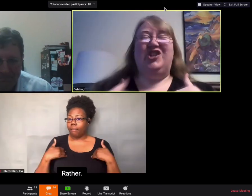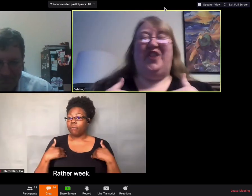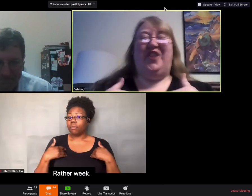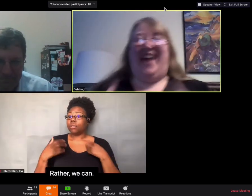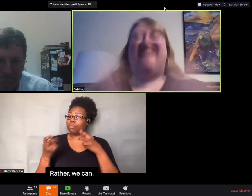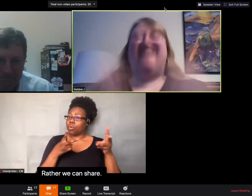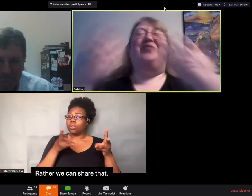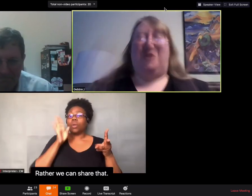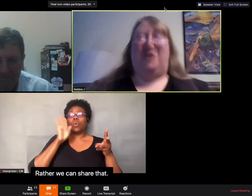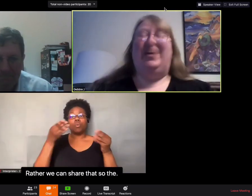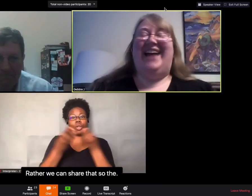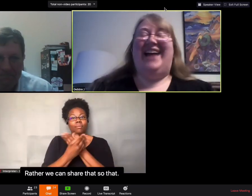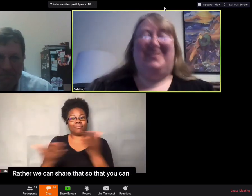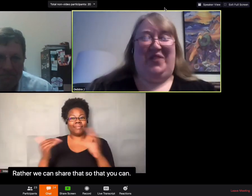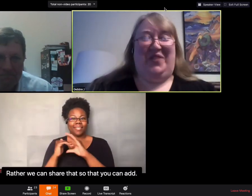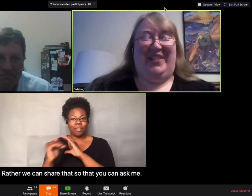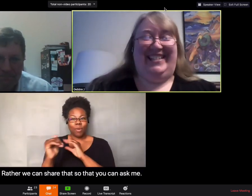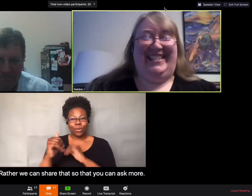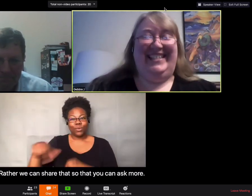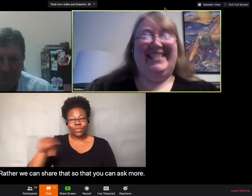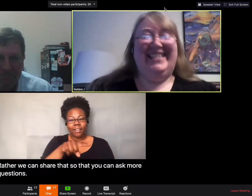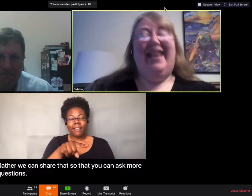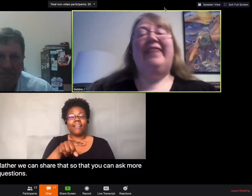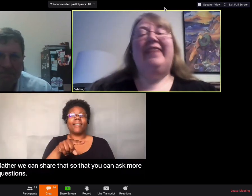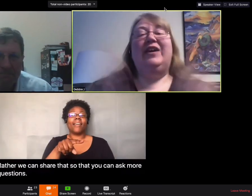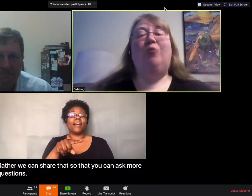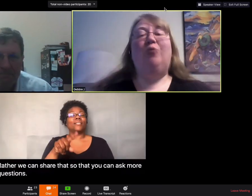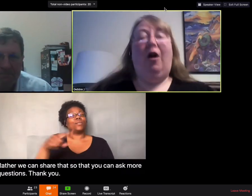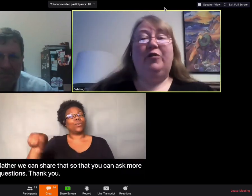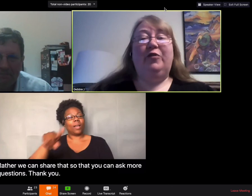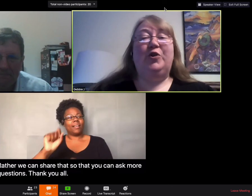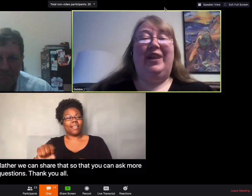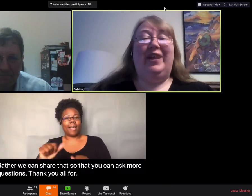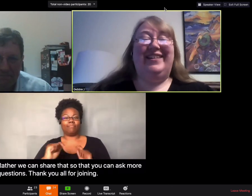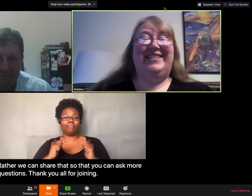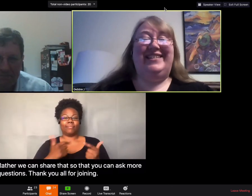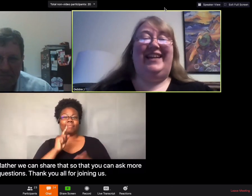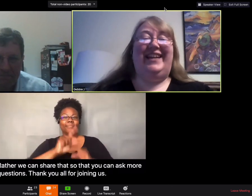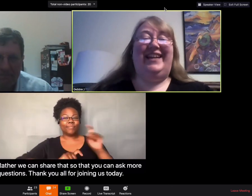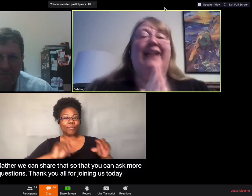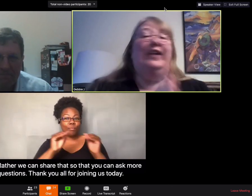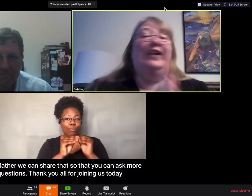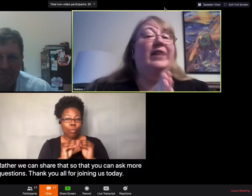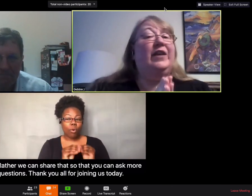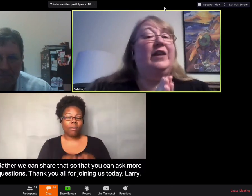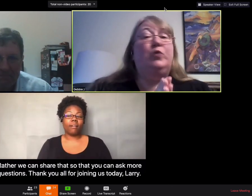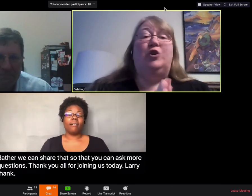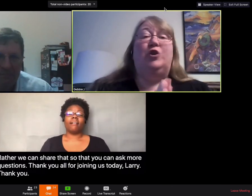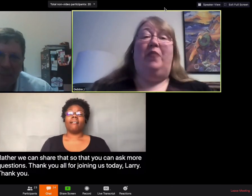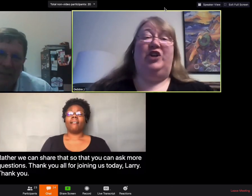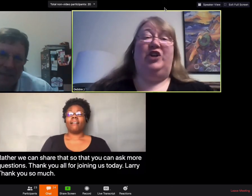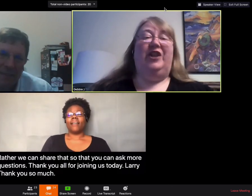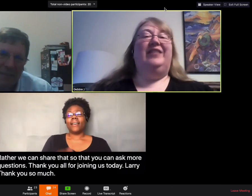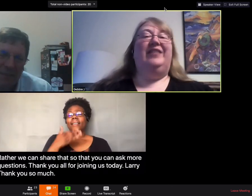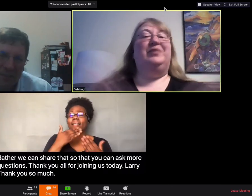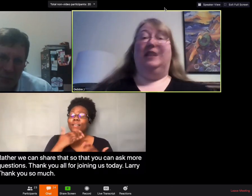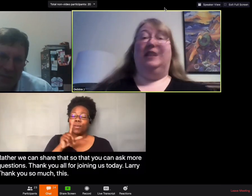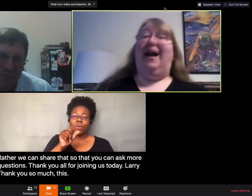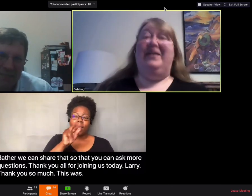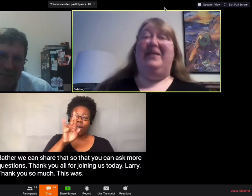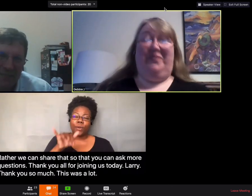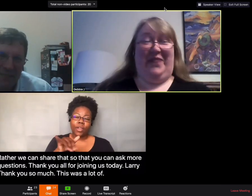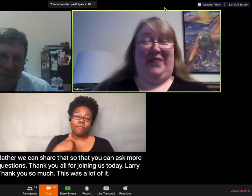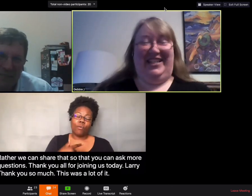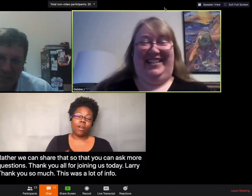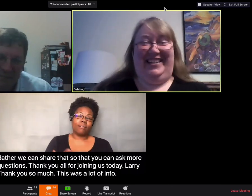we can share that so that you can ask more questions. Thank you all for joining us today. Larry, thank you so much. This was a